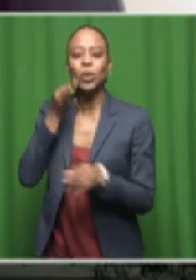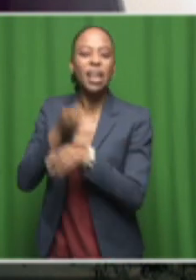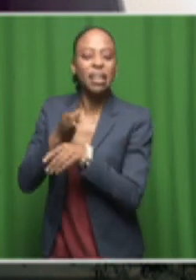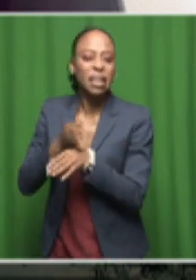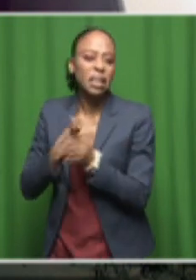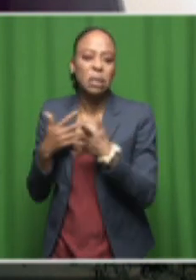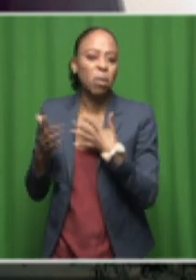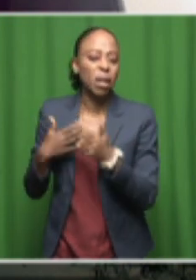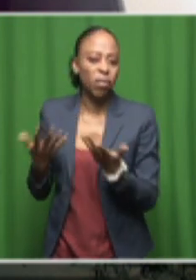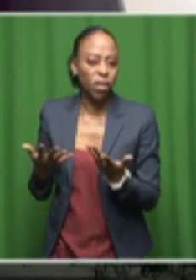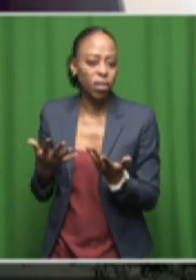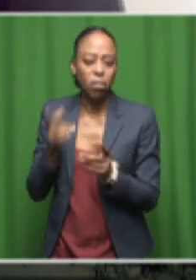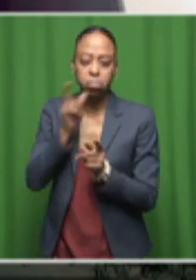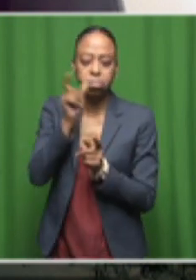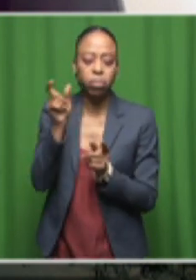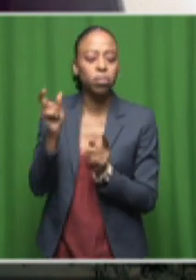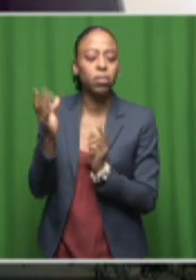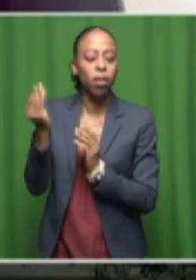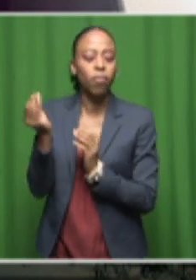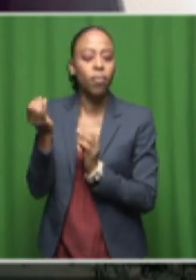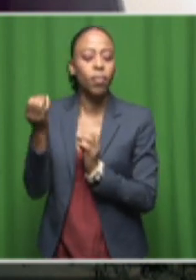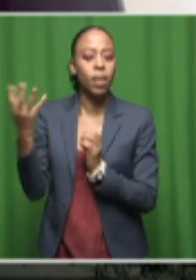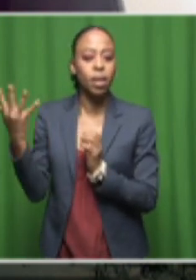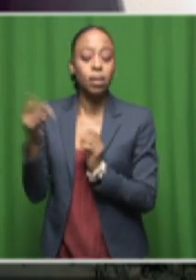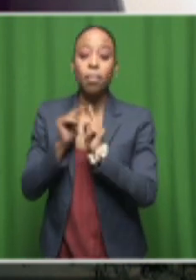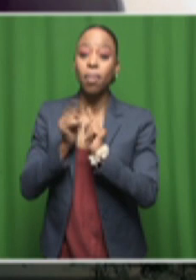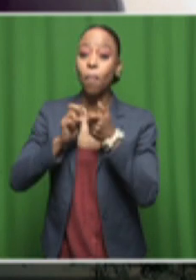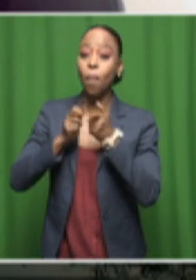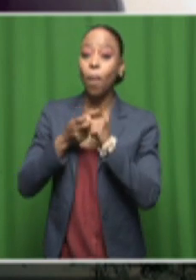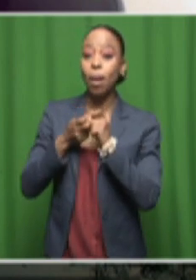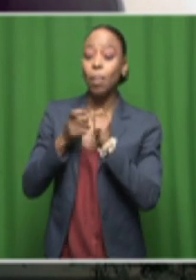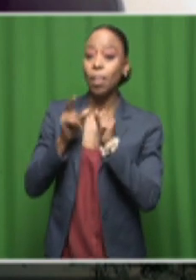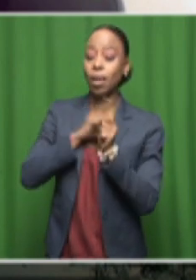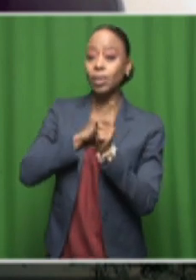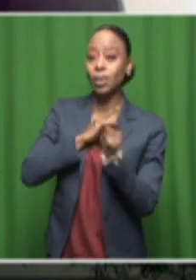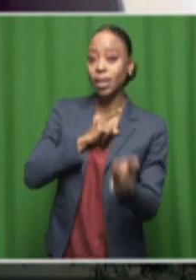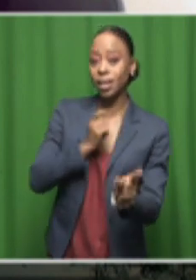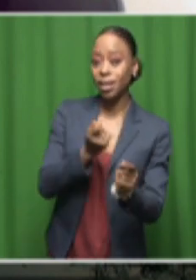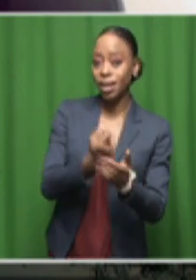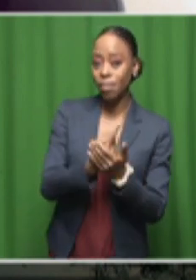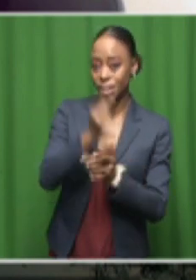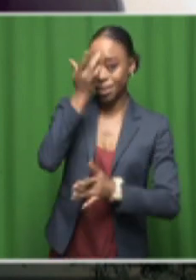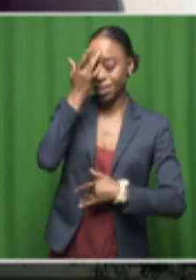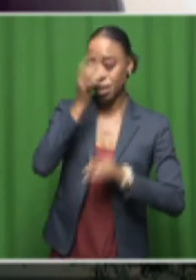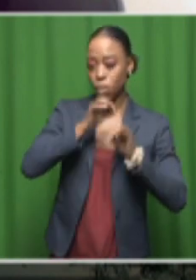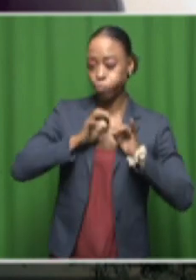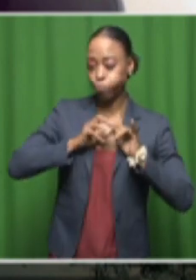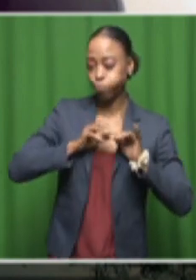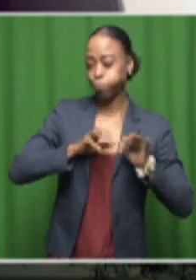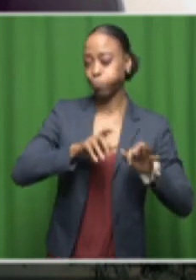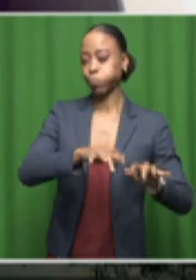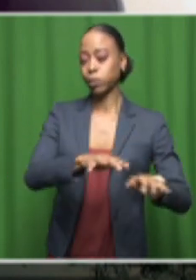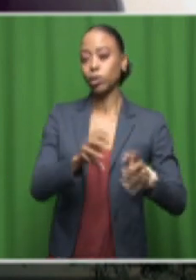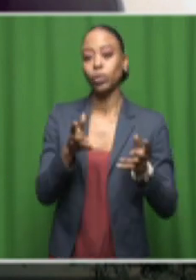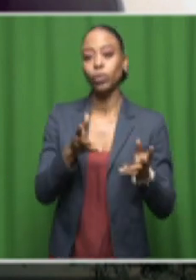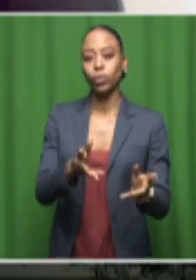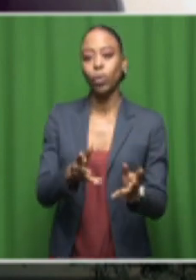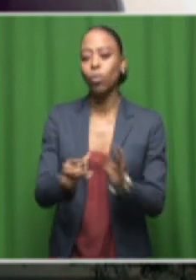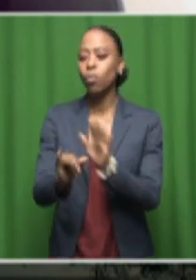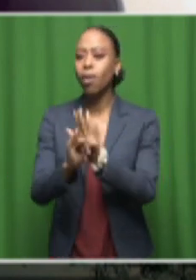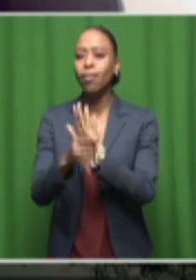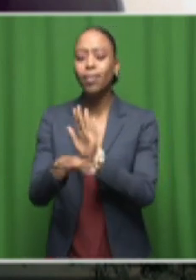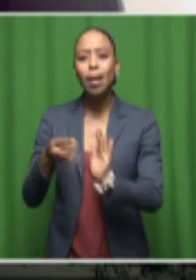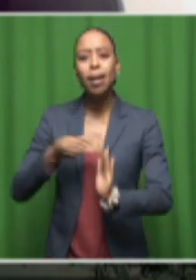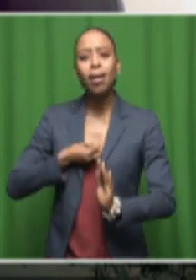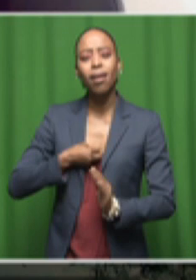want to call them. I mean, there's lots of words to call them, but the problem is this is where these diseases are spread. And we've seen this happening, particularly with